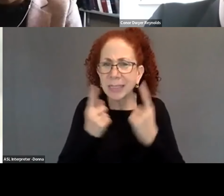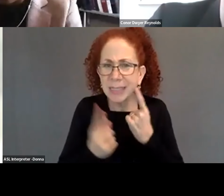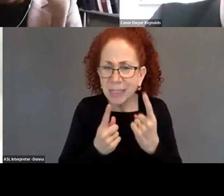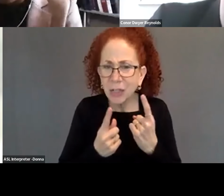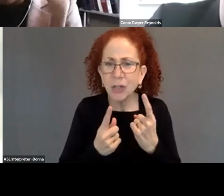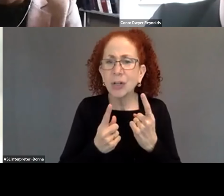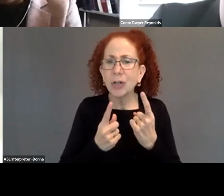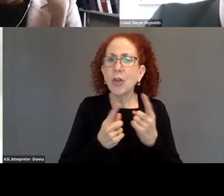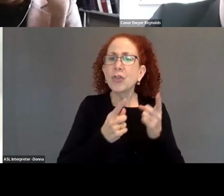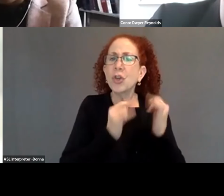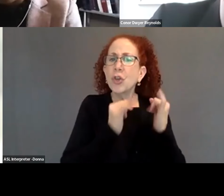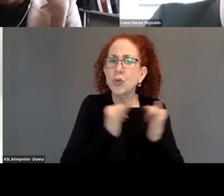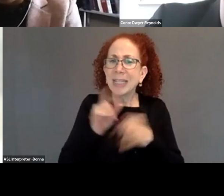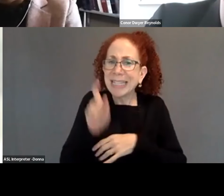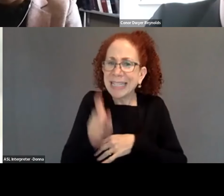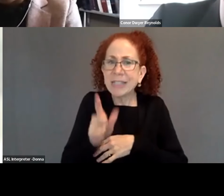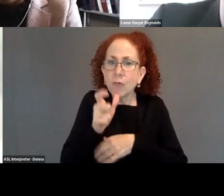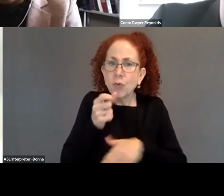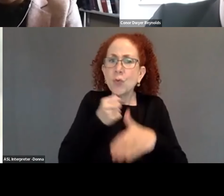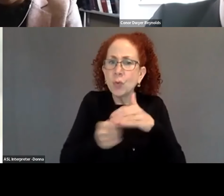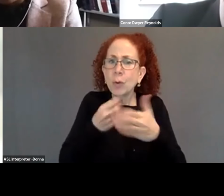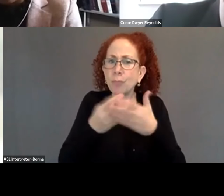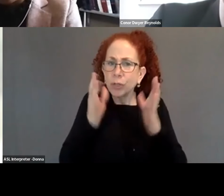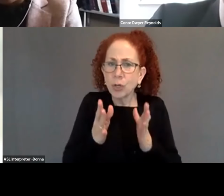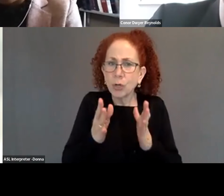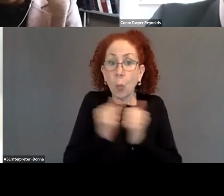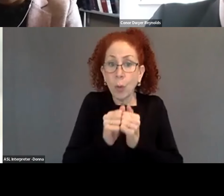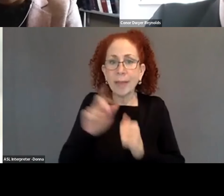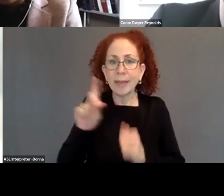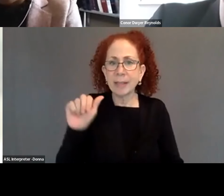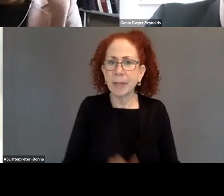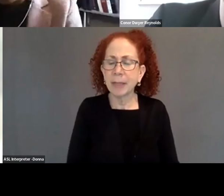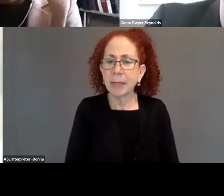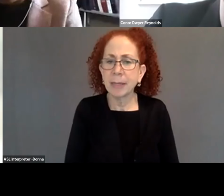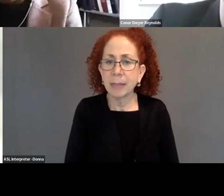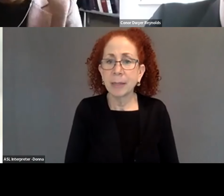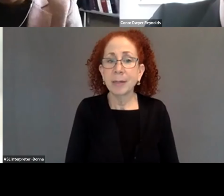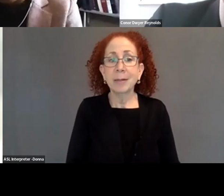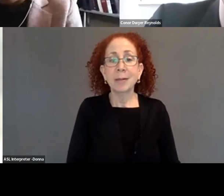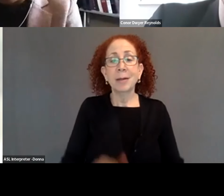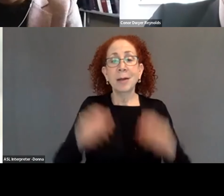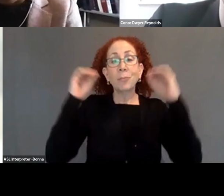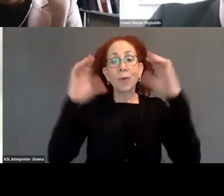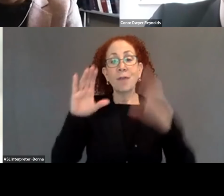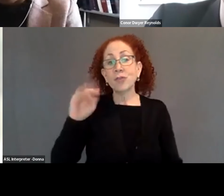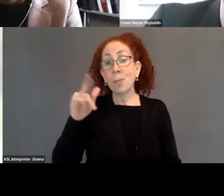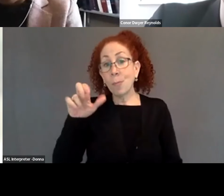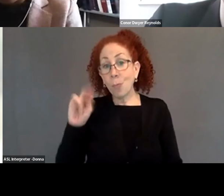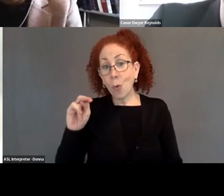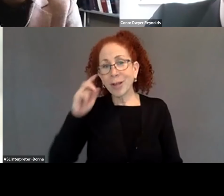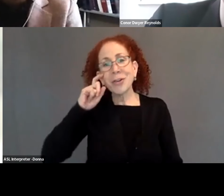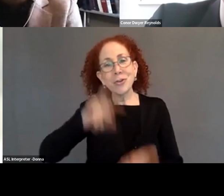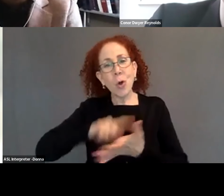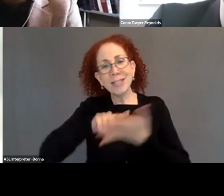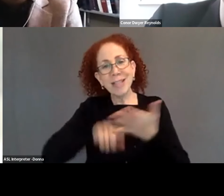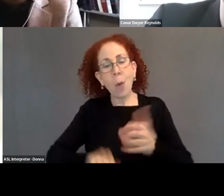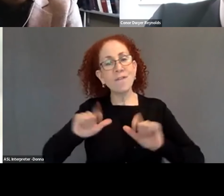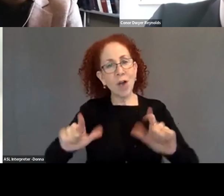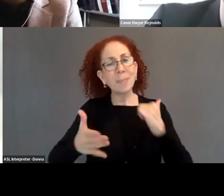the unique needs of incarcerated people with disabilities. And so Professor Morgan knows how these things how the frame can help